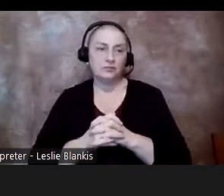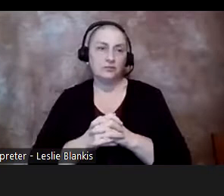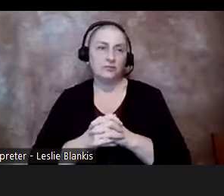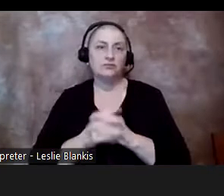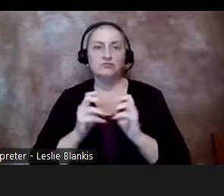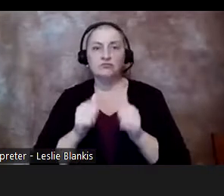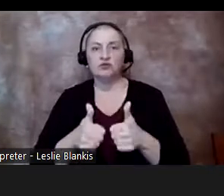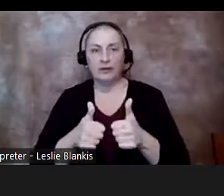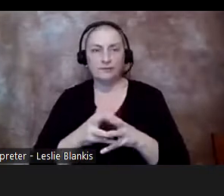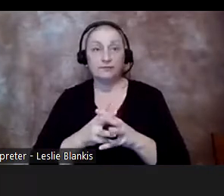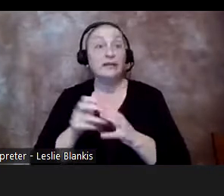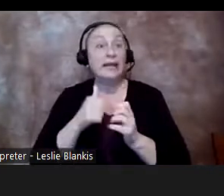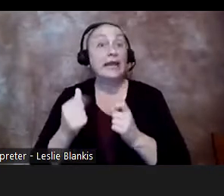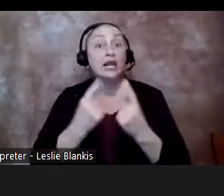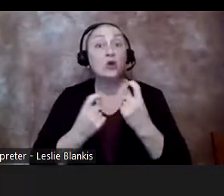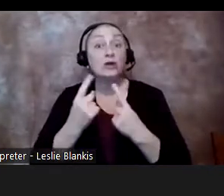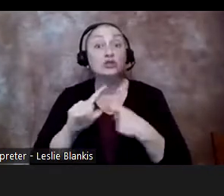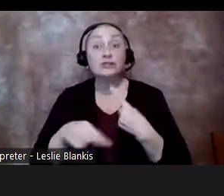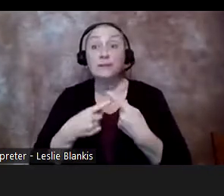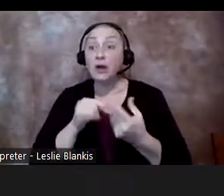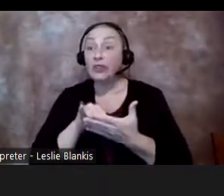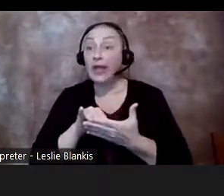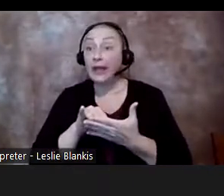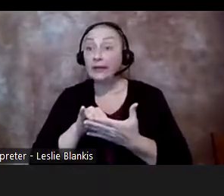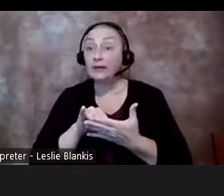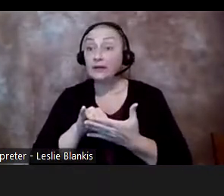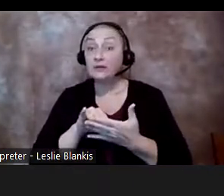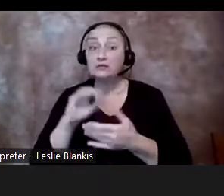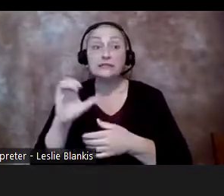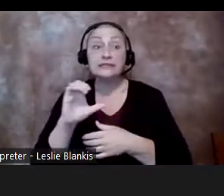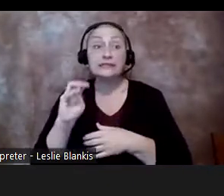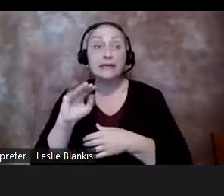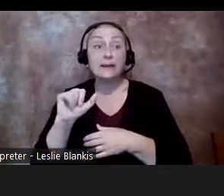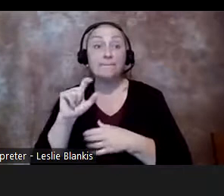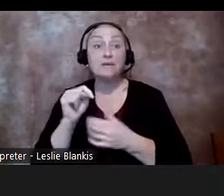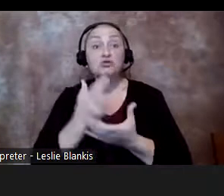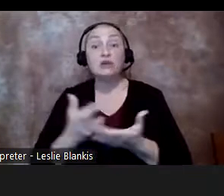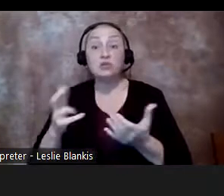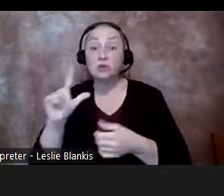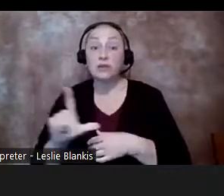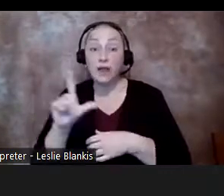All right. Any questions about that CMIST resource library?